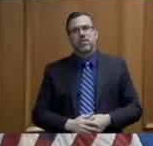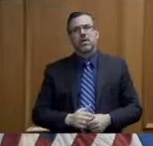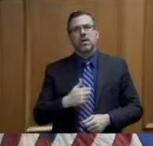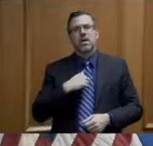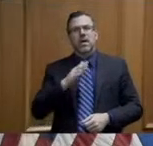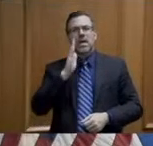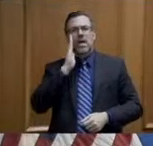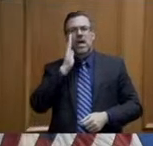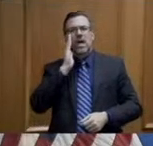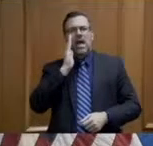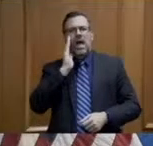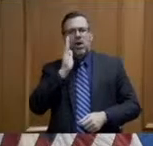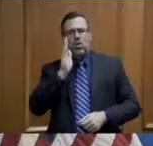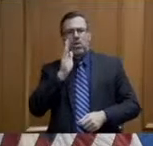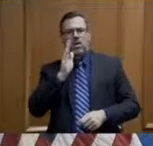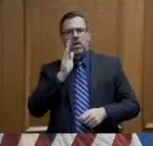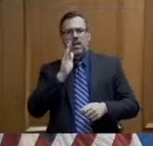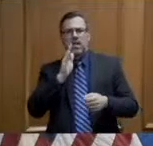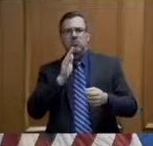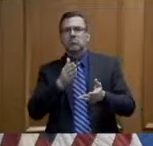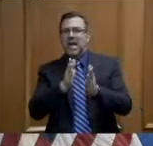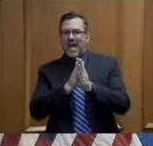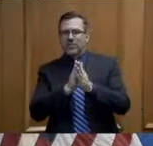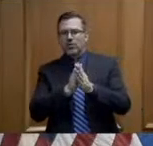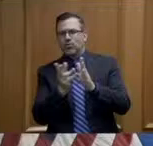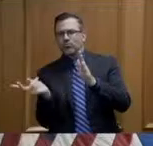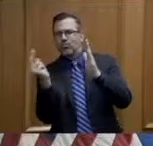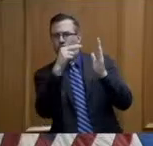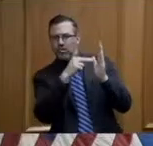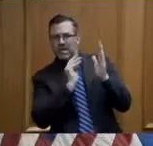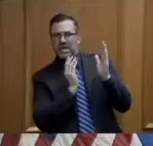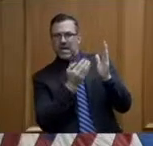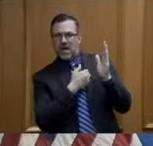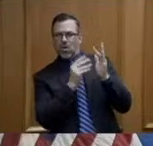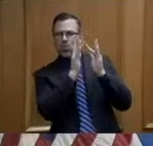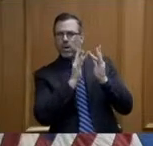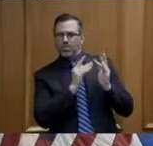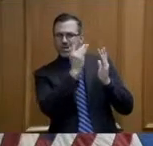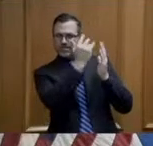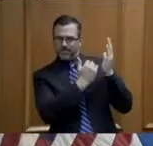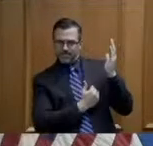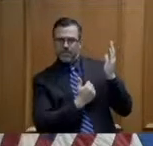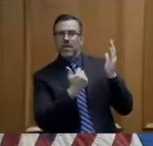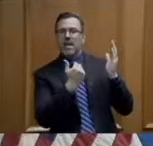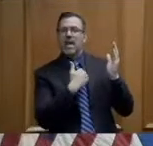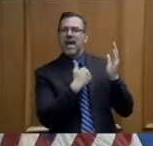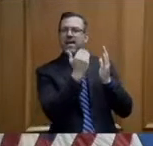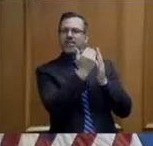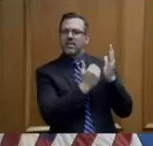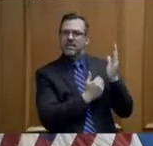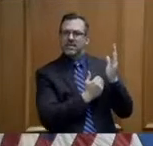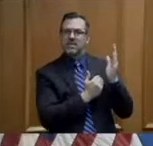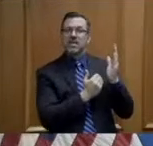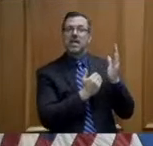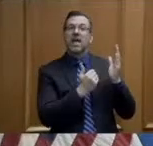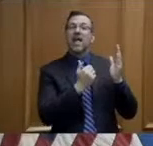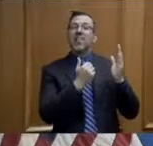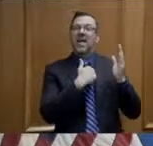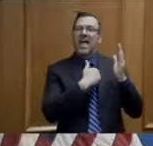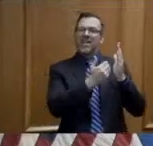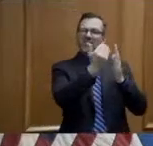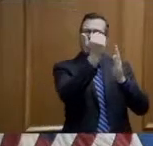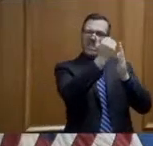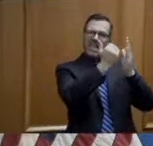your listeners back to our website. We have a compiled directory on the Department of Health website that lists all of the